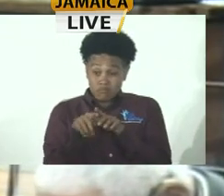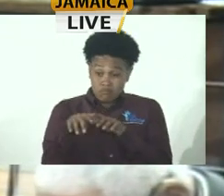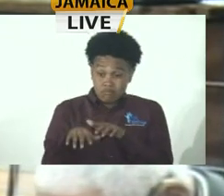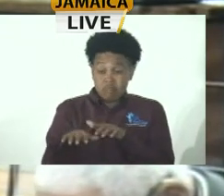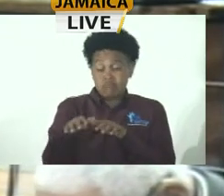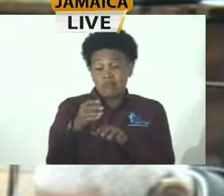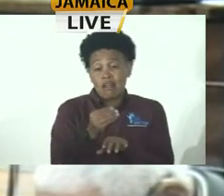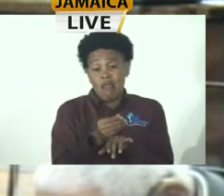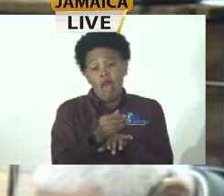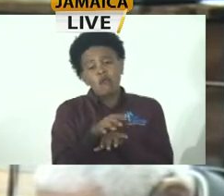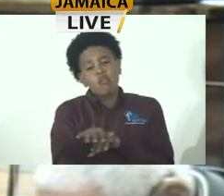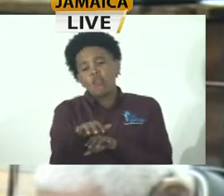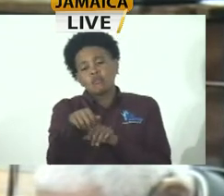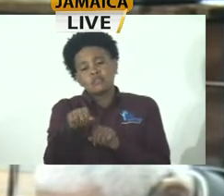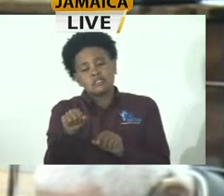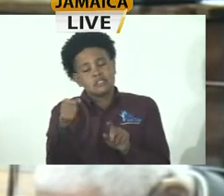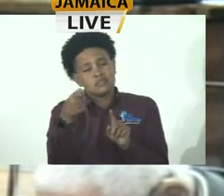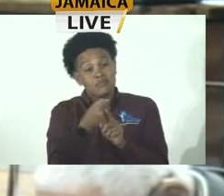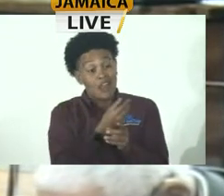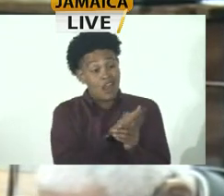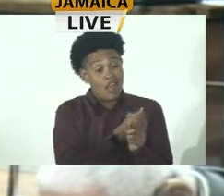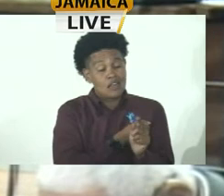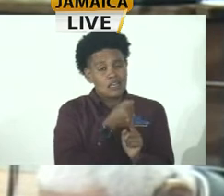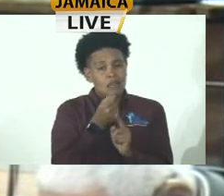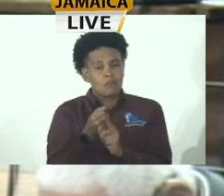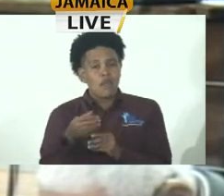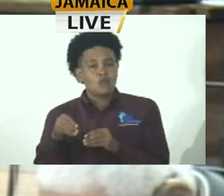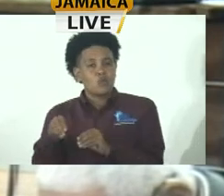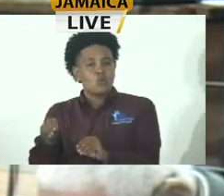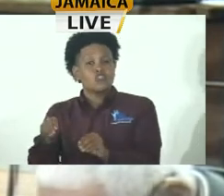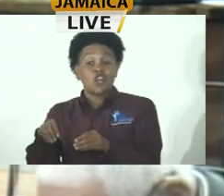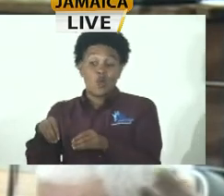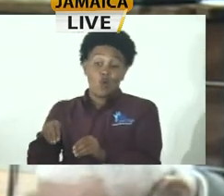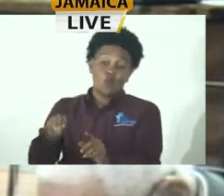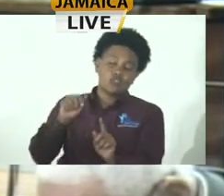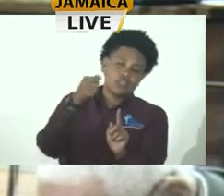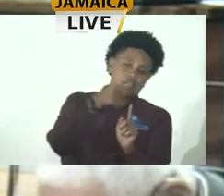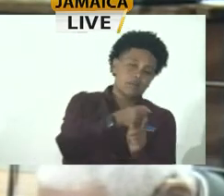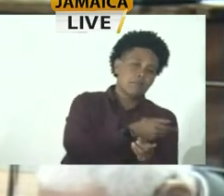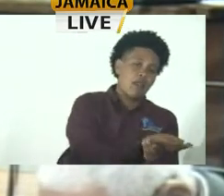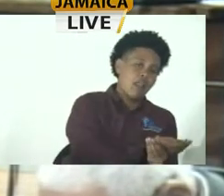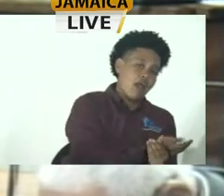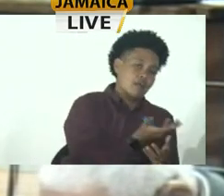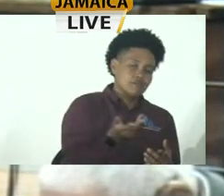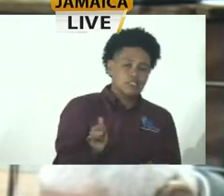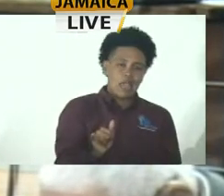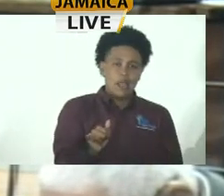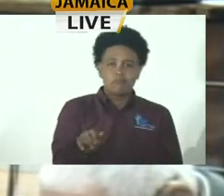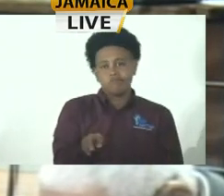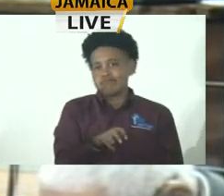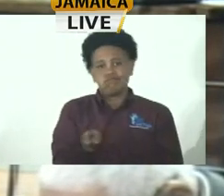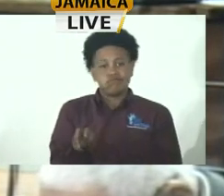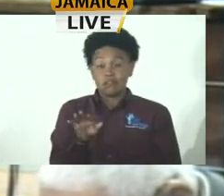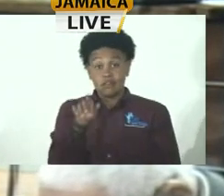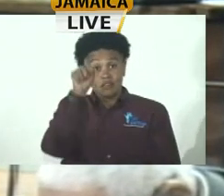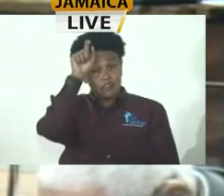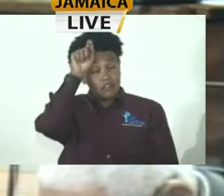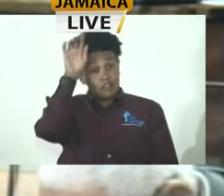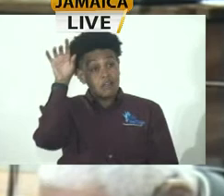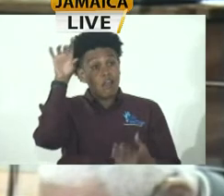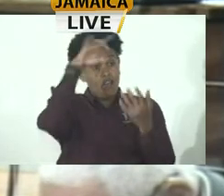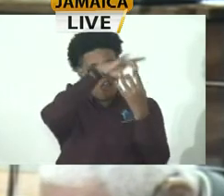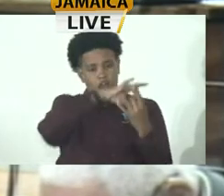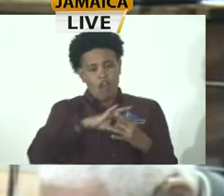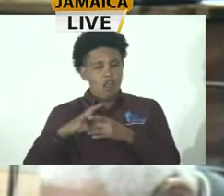land impacts ocean and in turn ocean impacts the land it is all connected madam